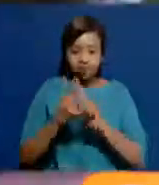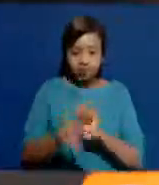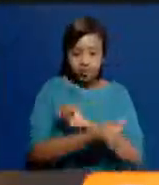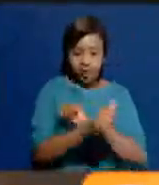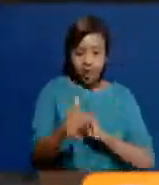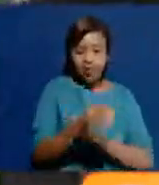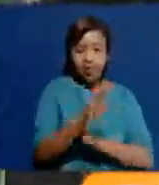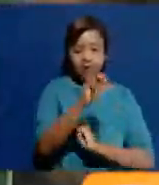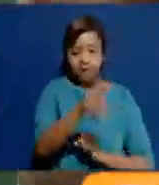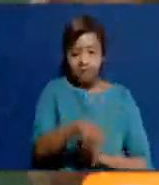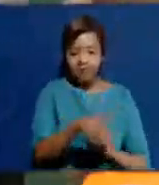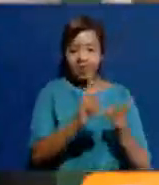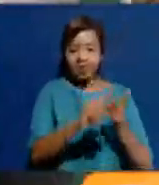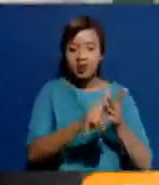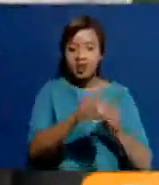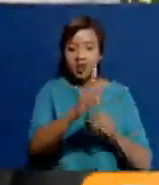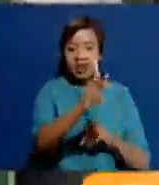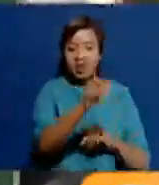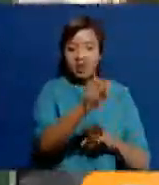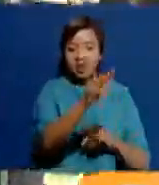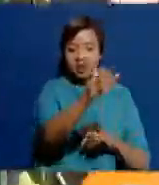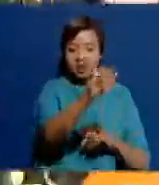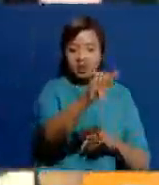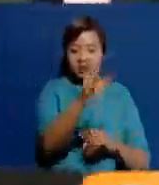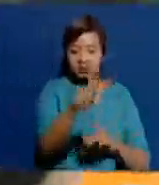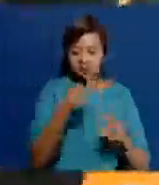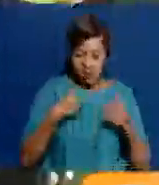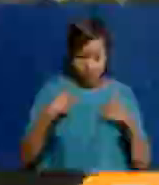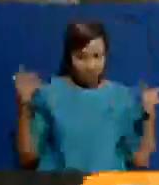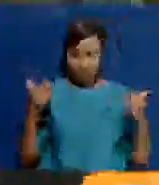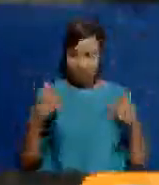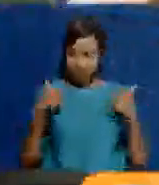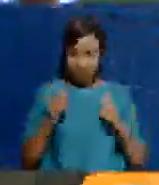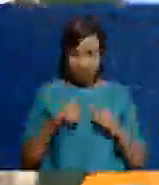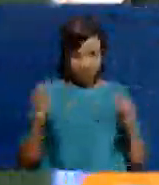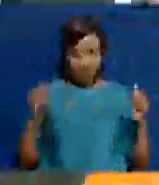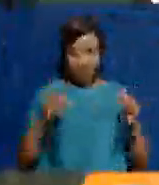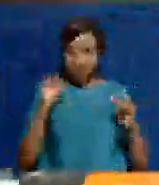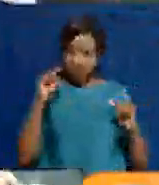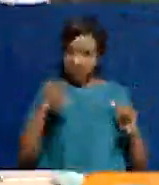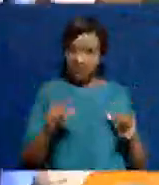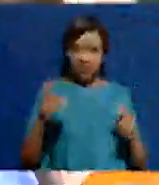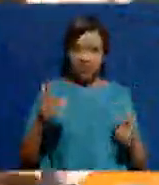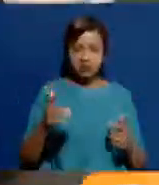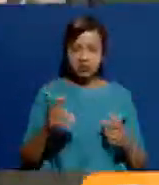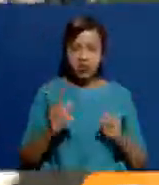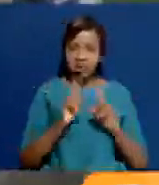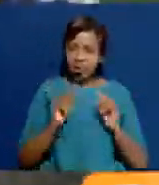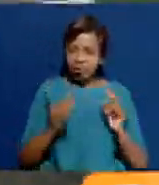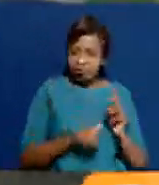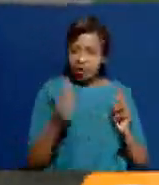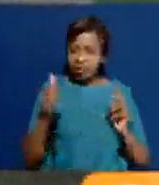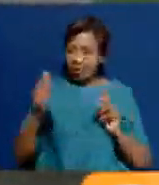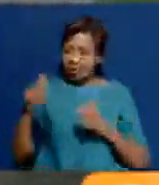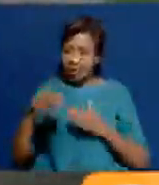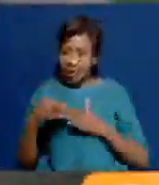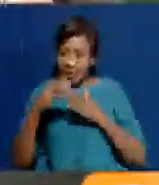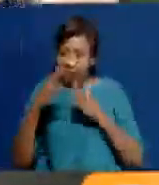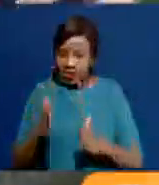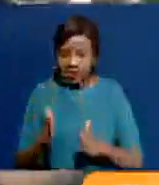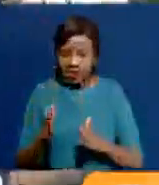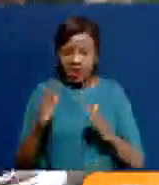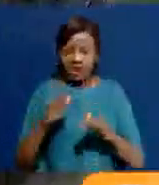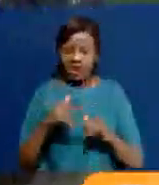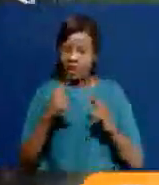MP Kanini Kega, who insists he is the bona fide Secretary General of the party, alongside other allied leaders,